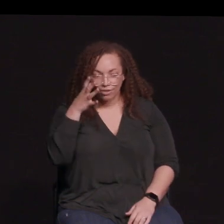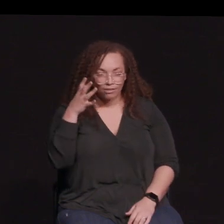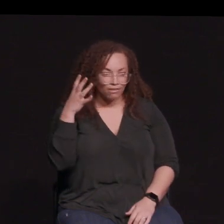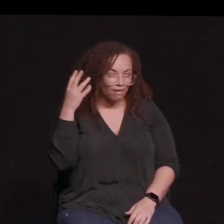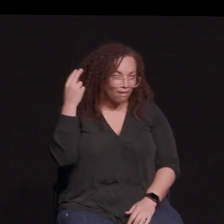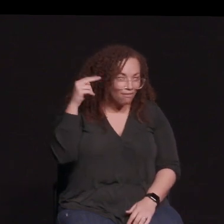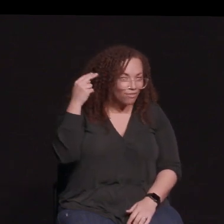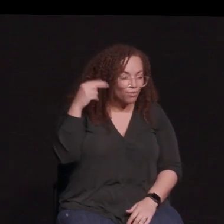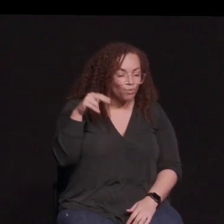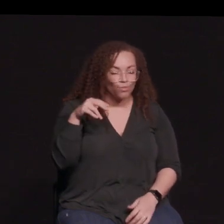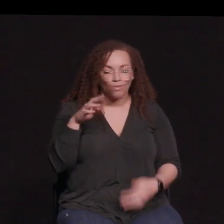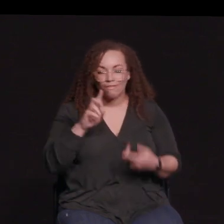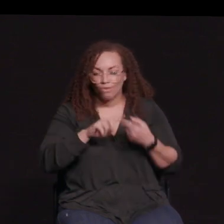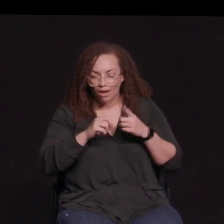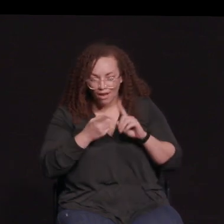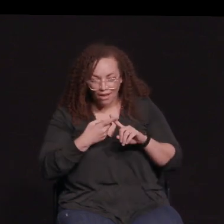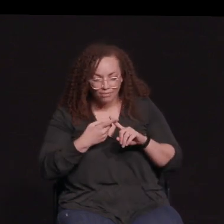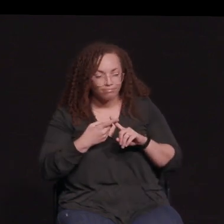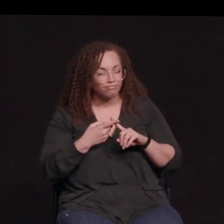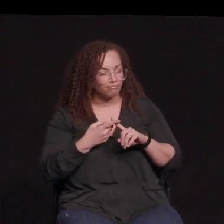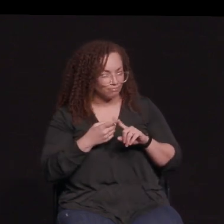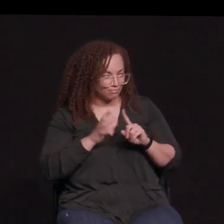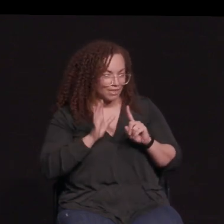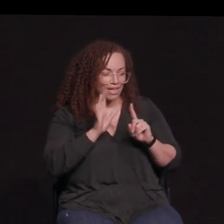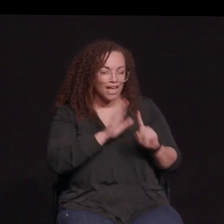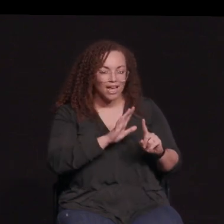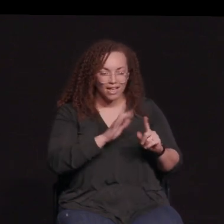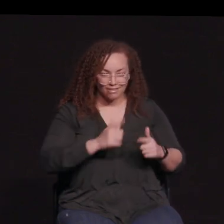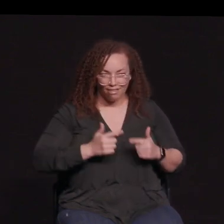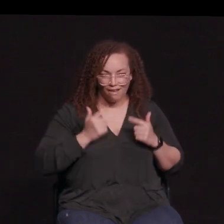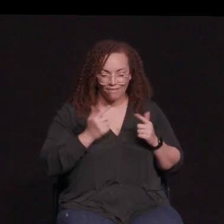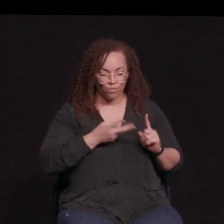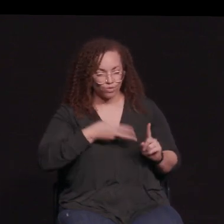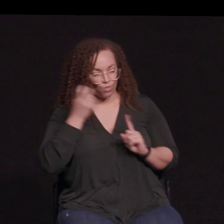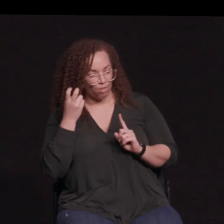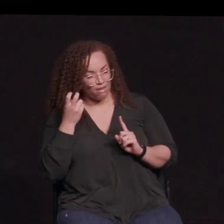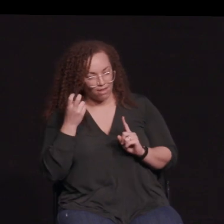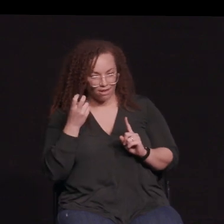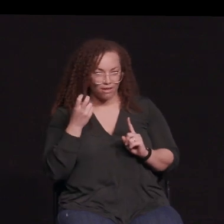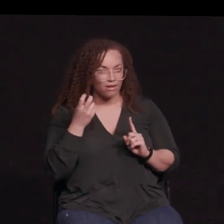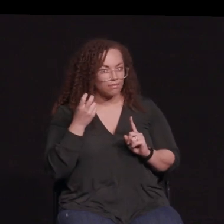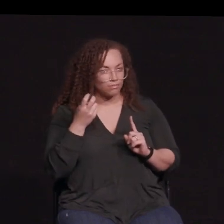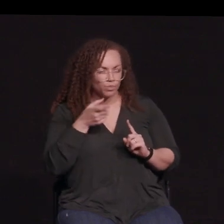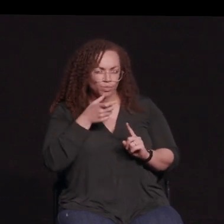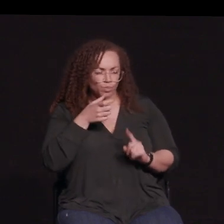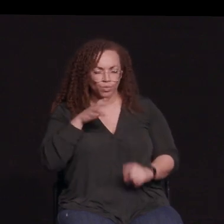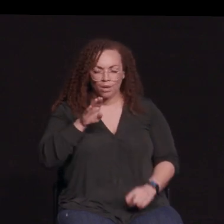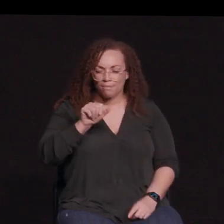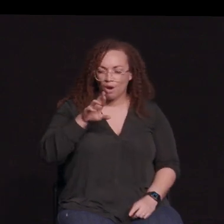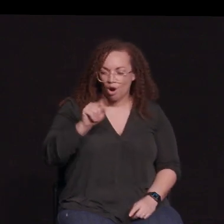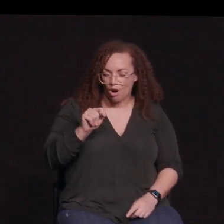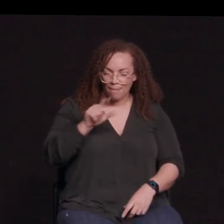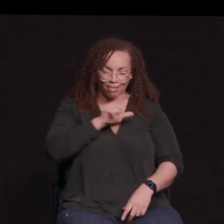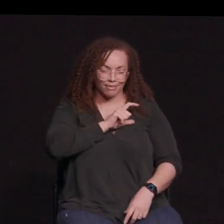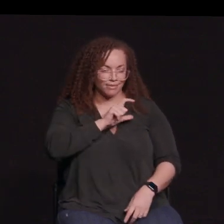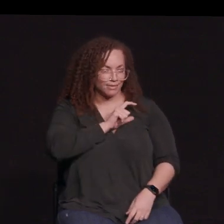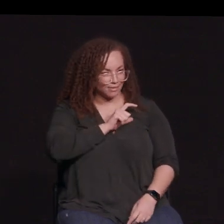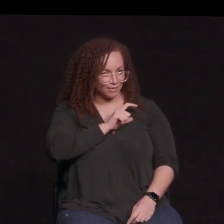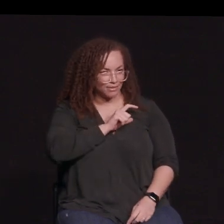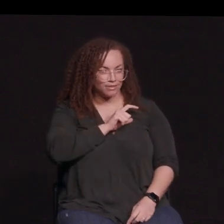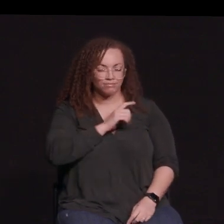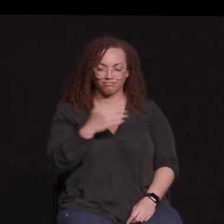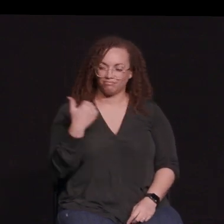and friend whose life was stolen by BART police on New Year's Day in 2009.